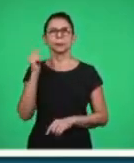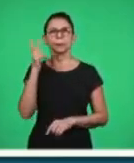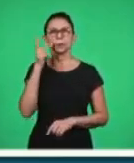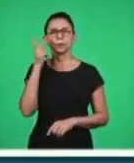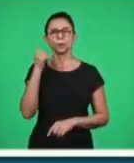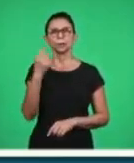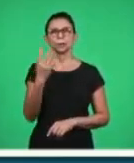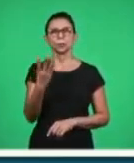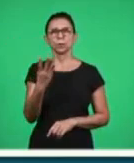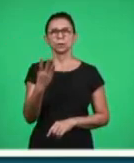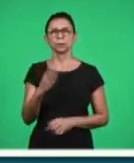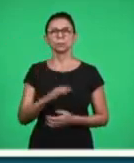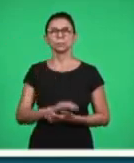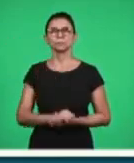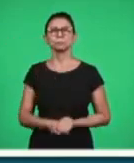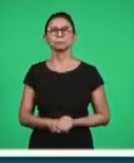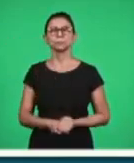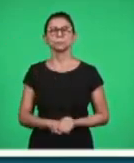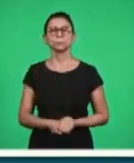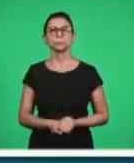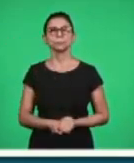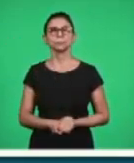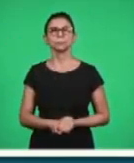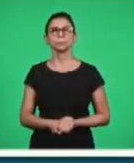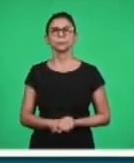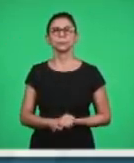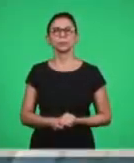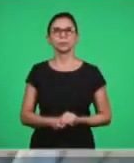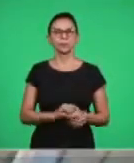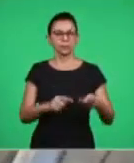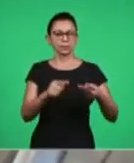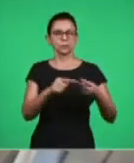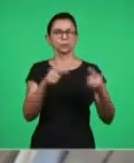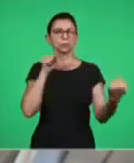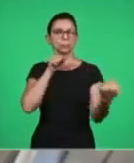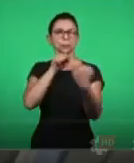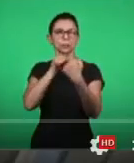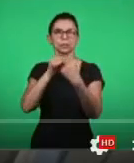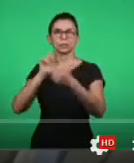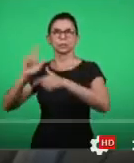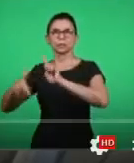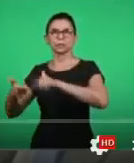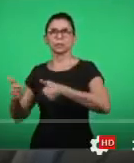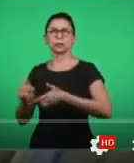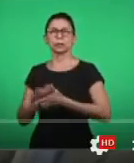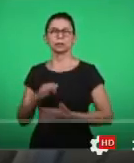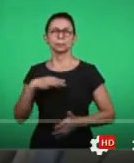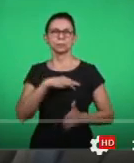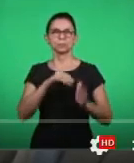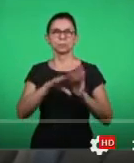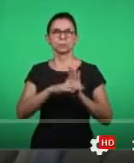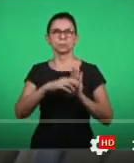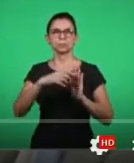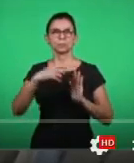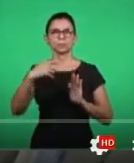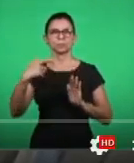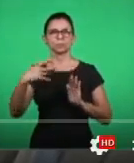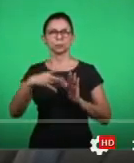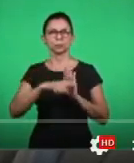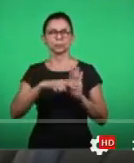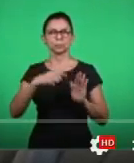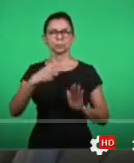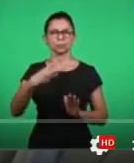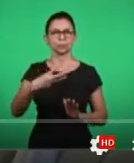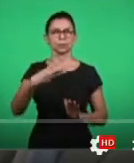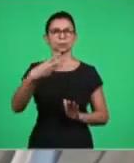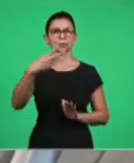So, the second objective is in relation to Israel. In Matthew? Matthew 24,